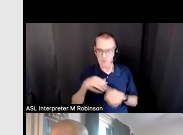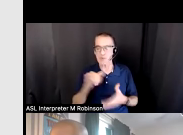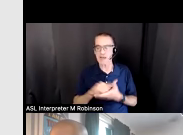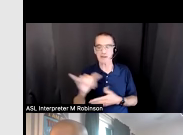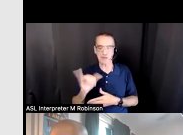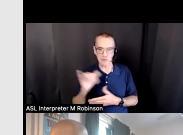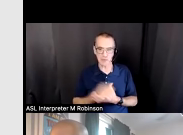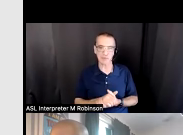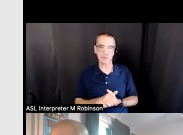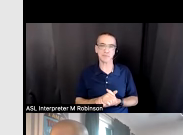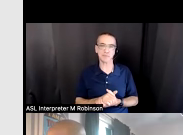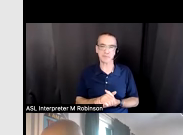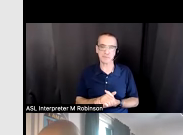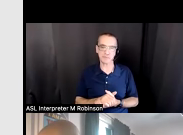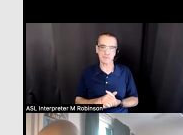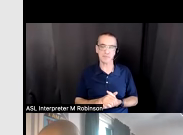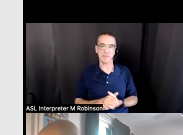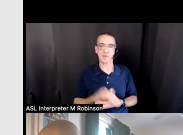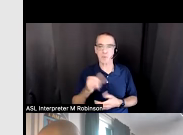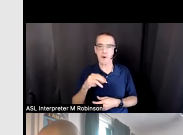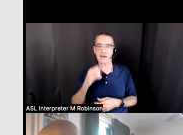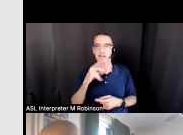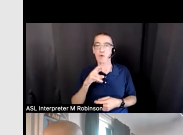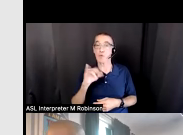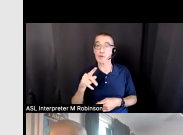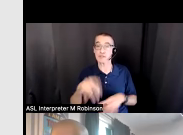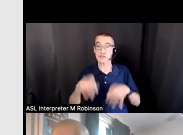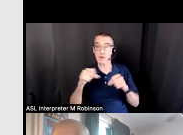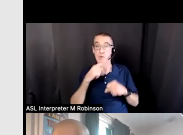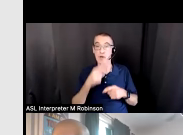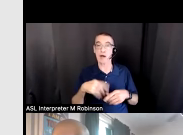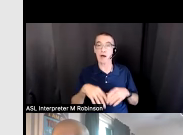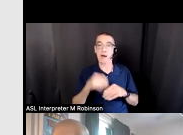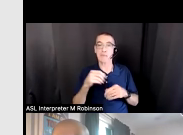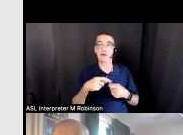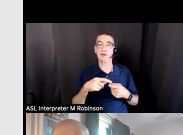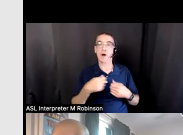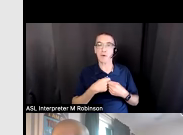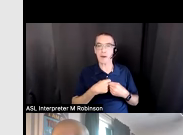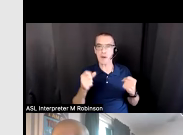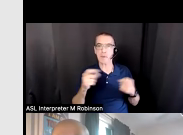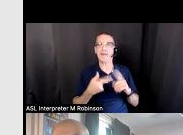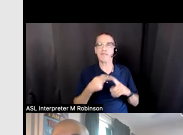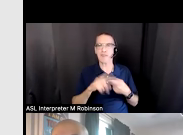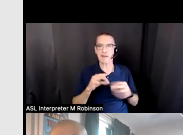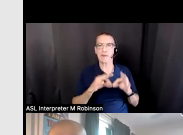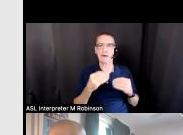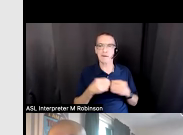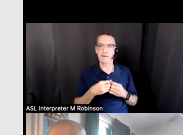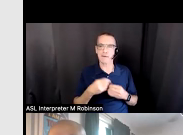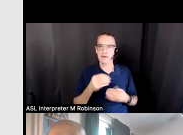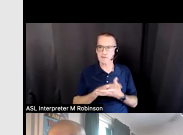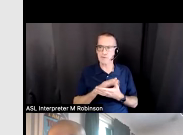well. Jorge said the risk I took was coming out to my friends and my school. I love